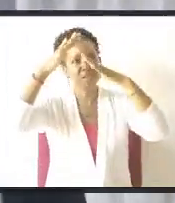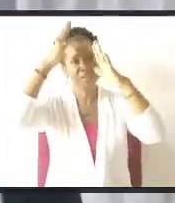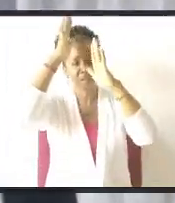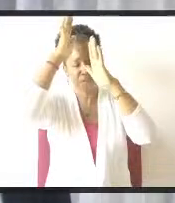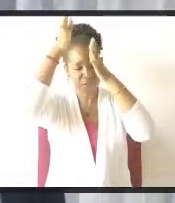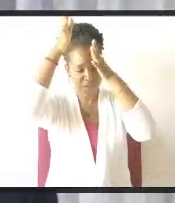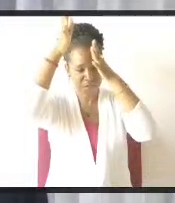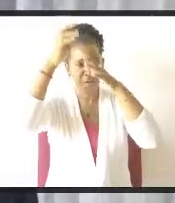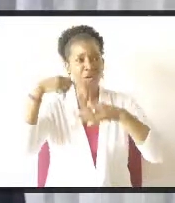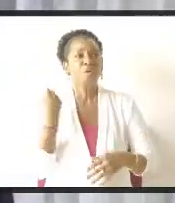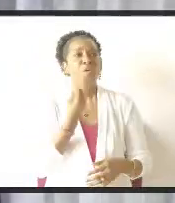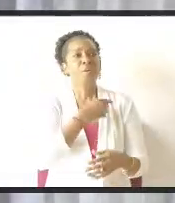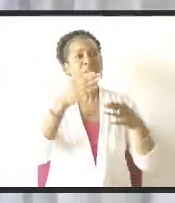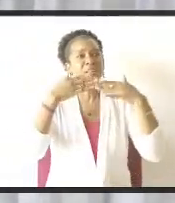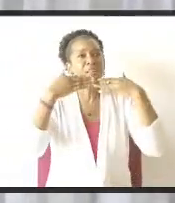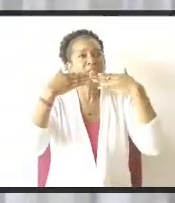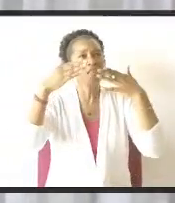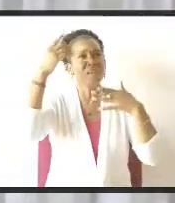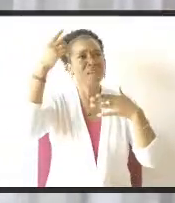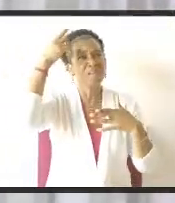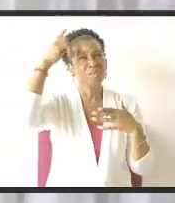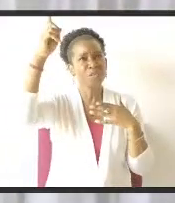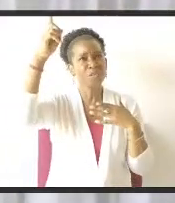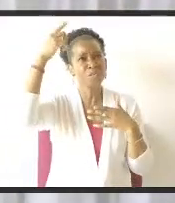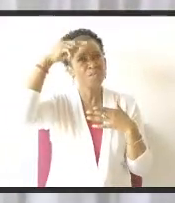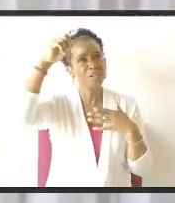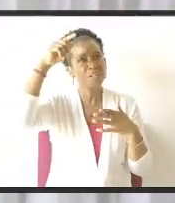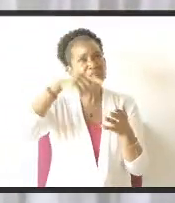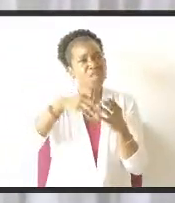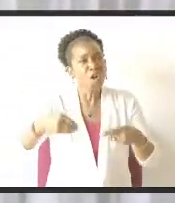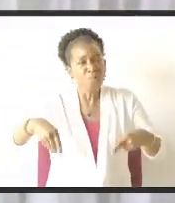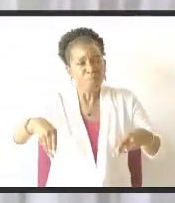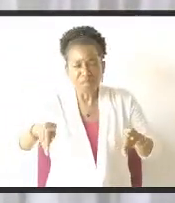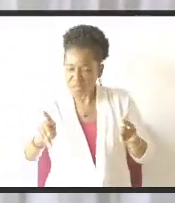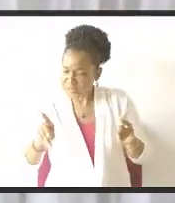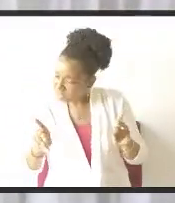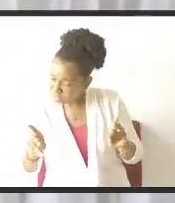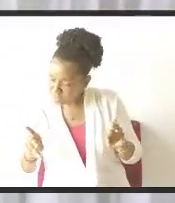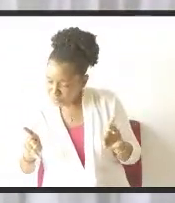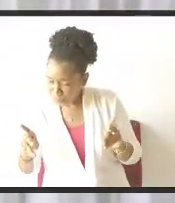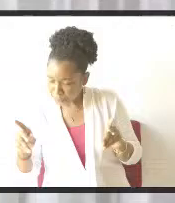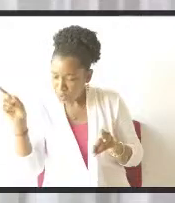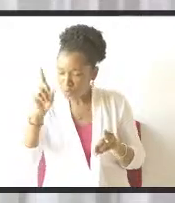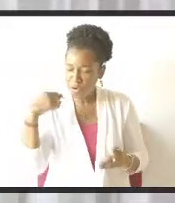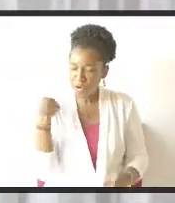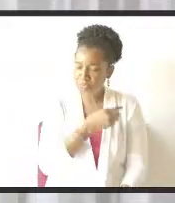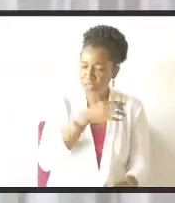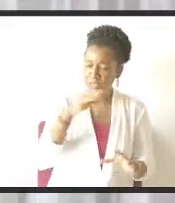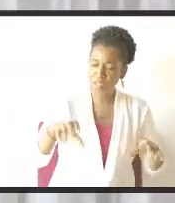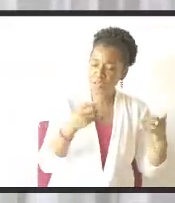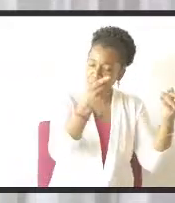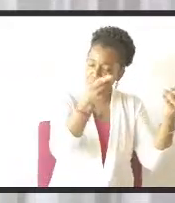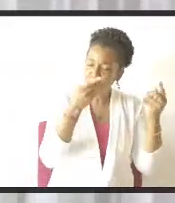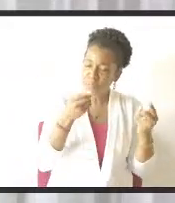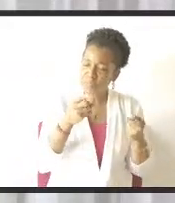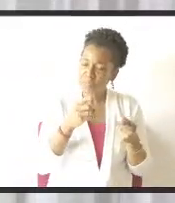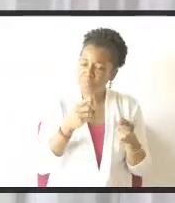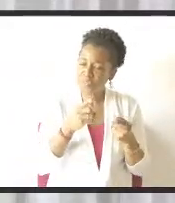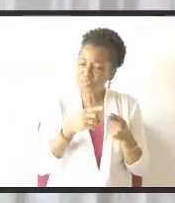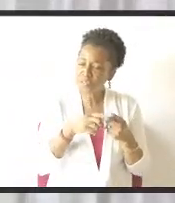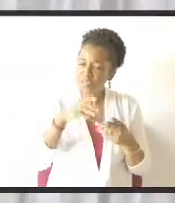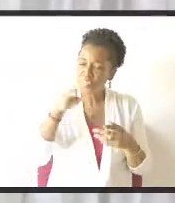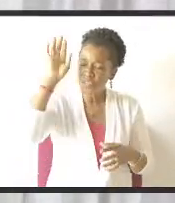we thank you for this opportunity where we could come into your house of